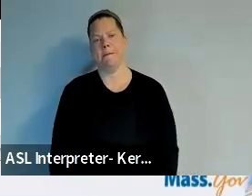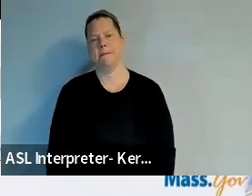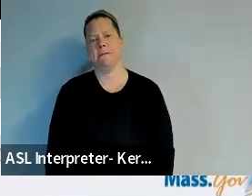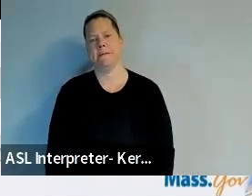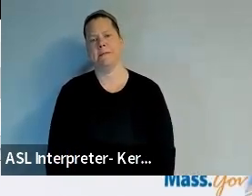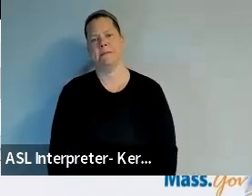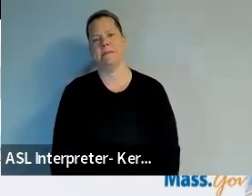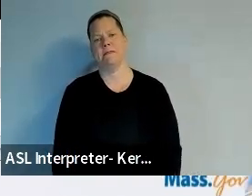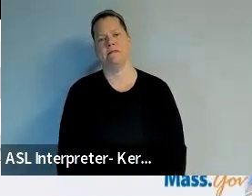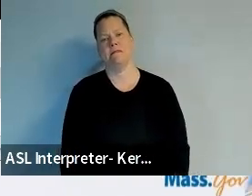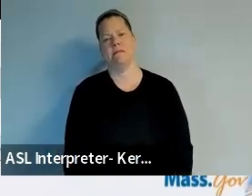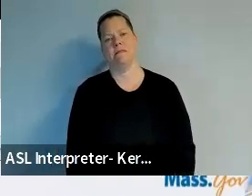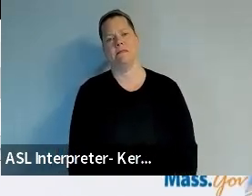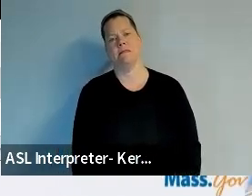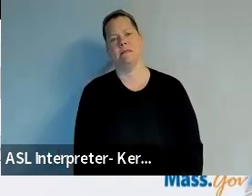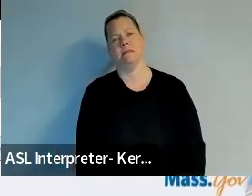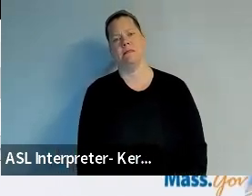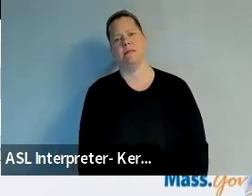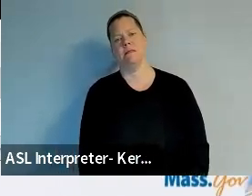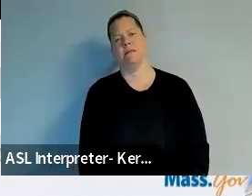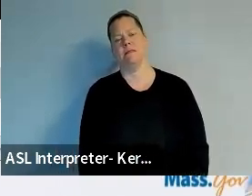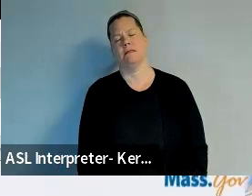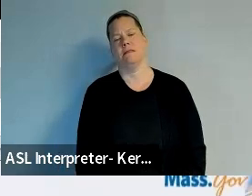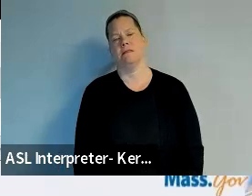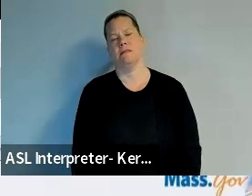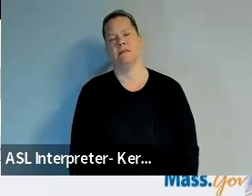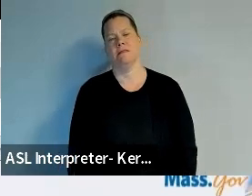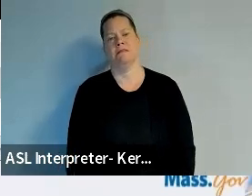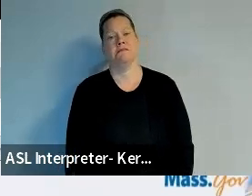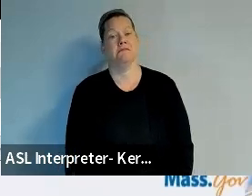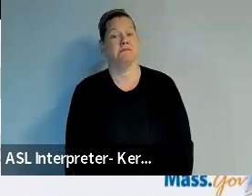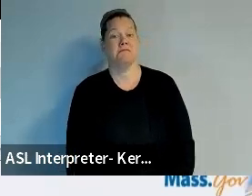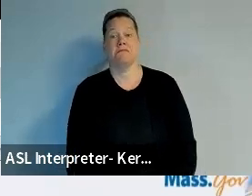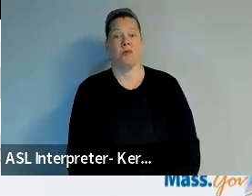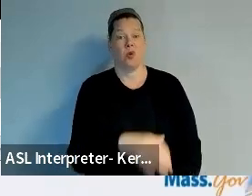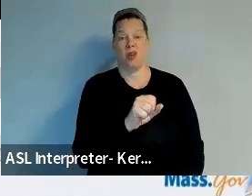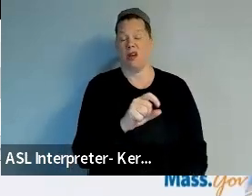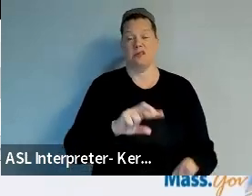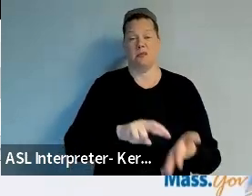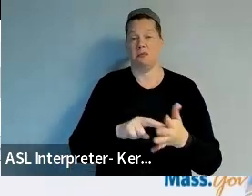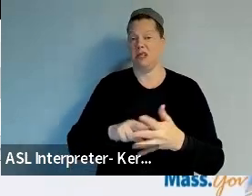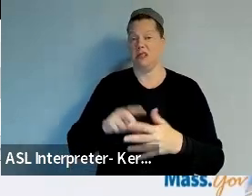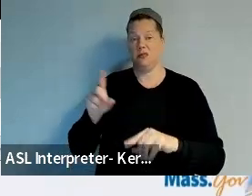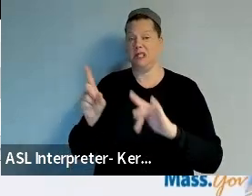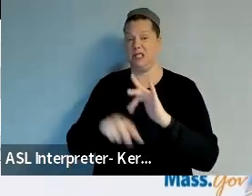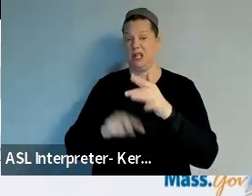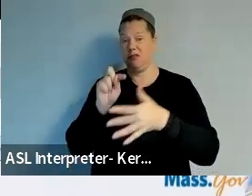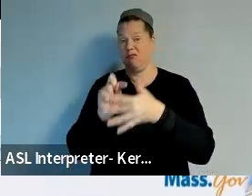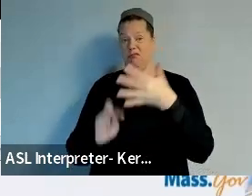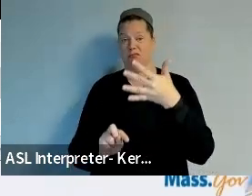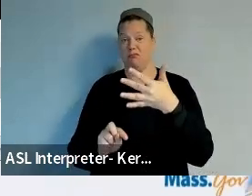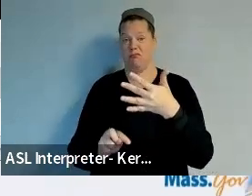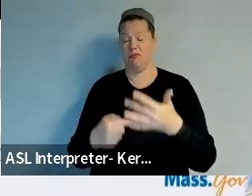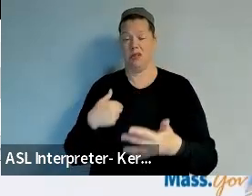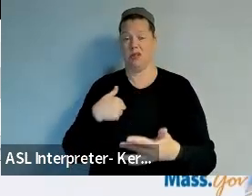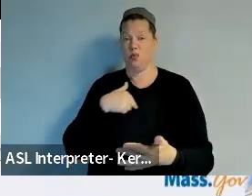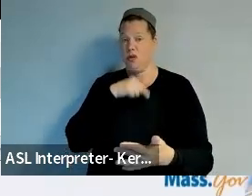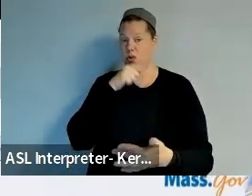Since the checkboxes are not applicable to our restraint, we will click Save and